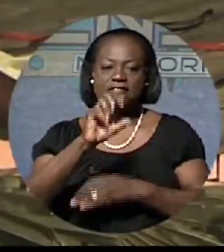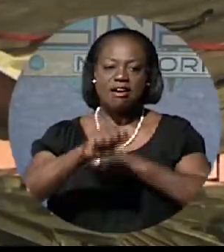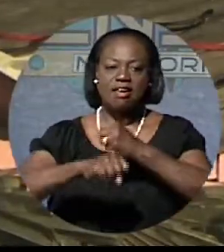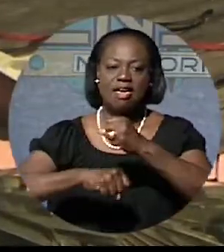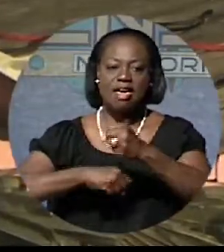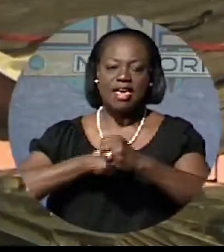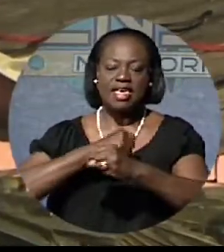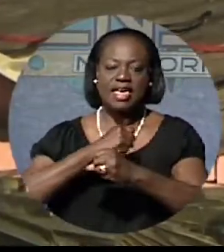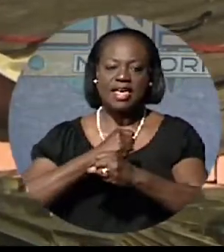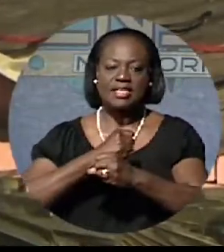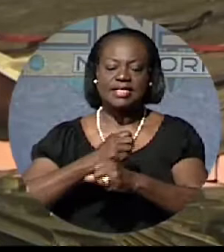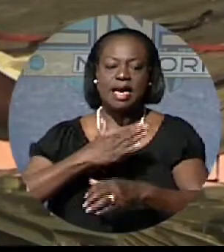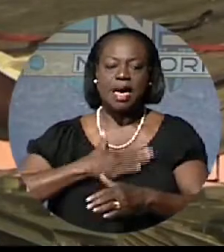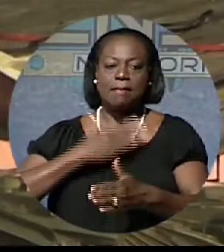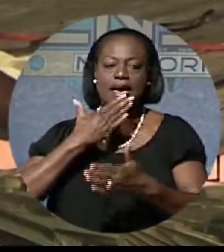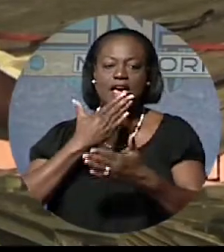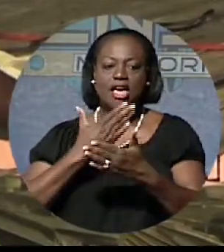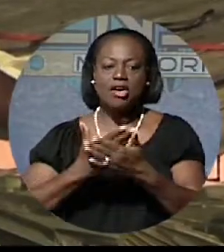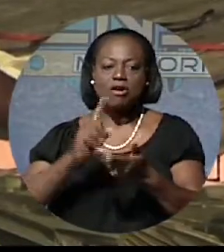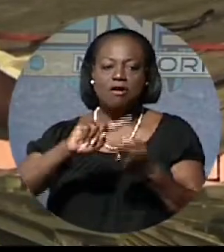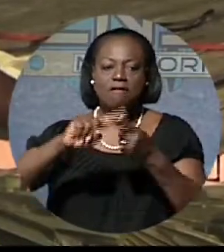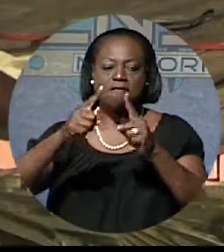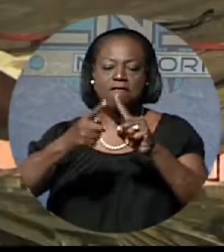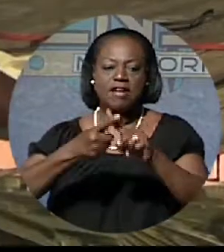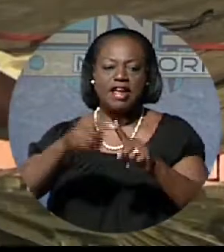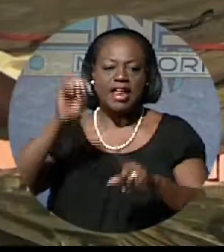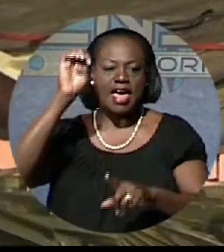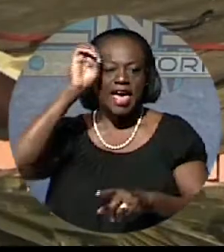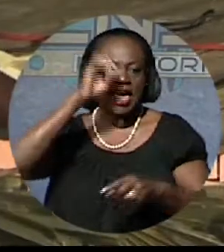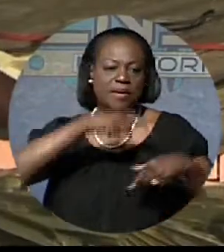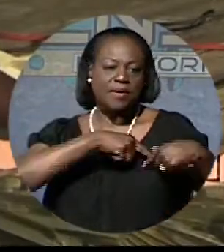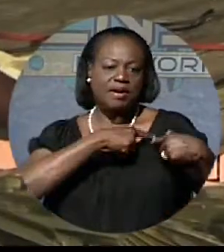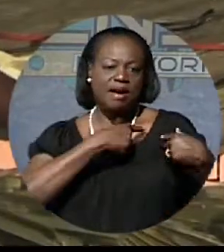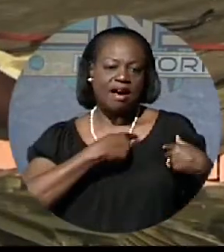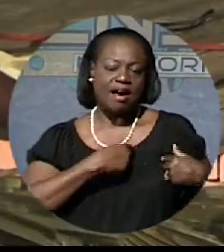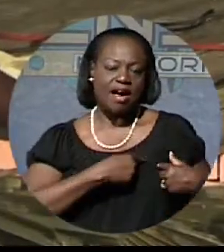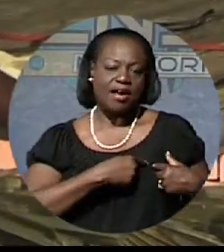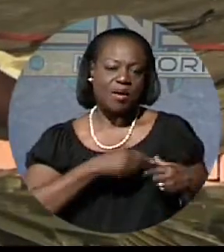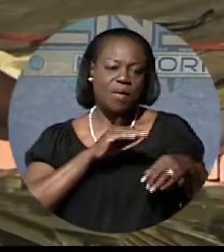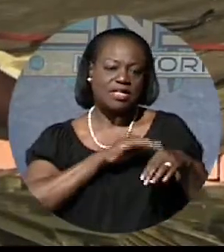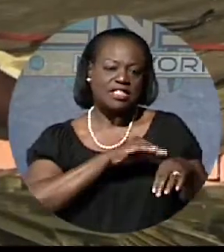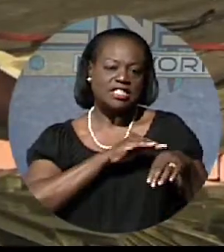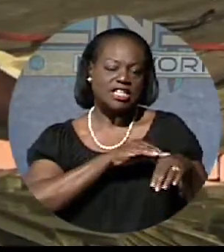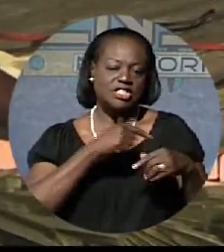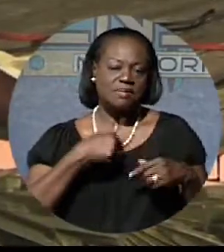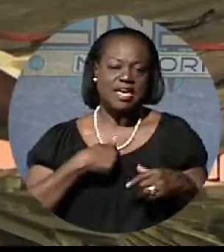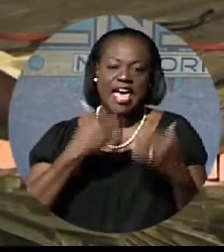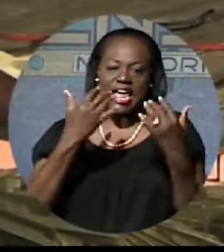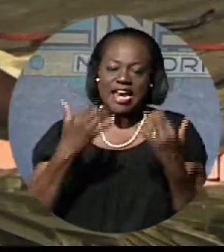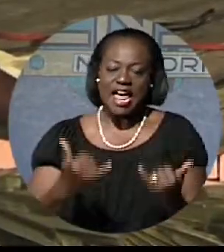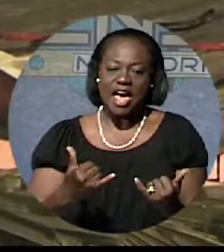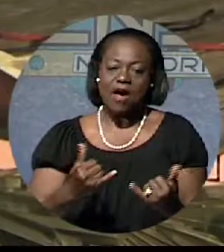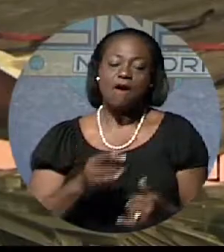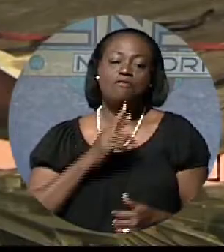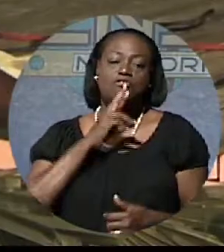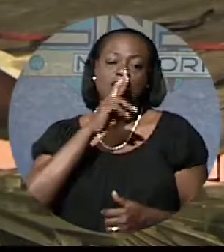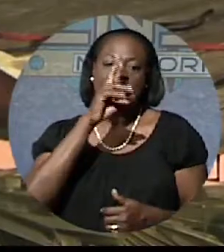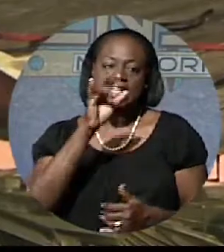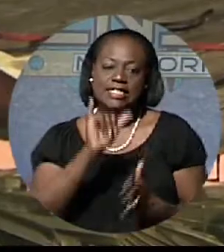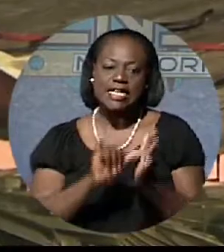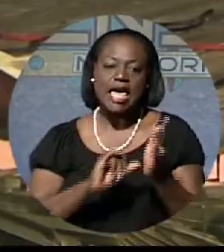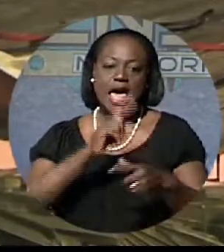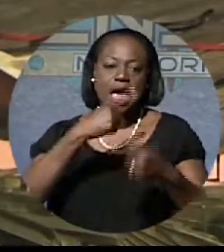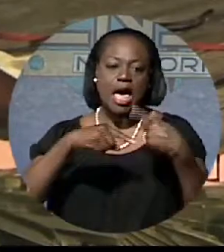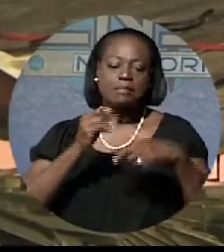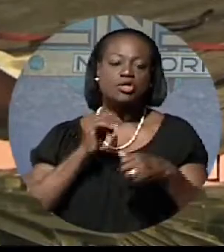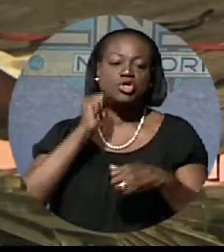7 years, my good friend Everett Hart was ducking me. And now the reality come tomorrow morning.